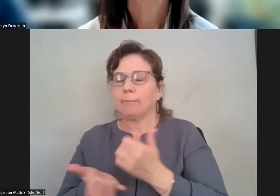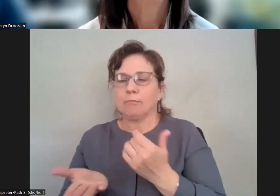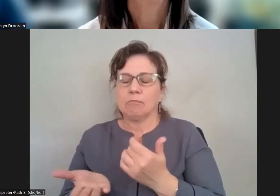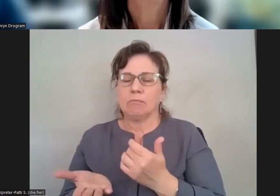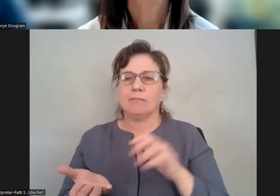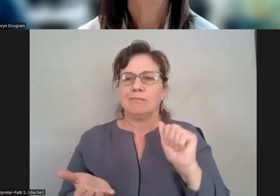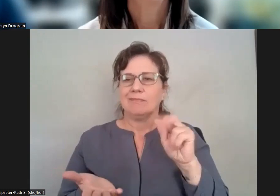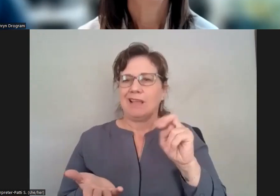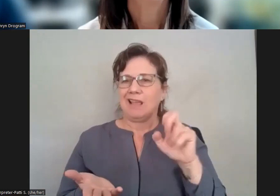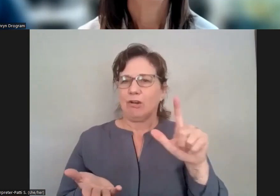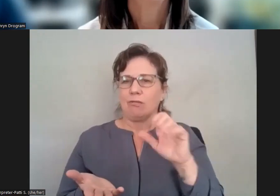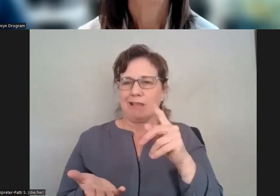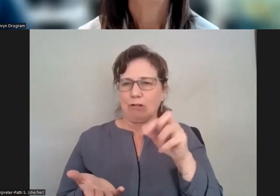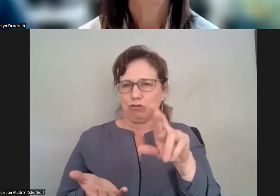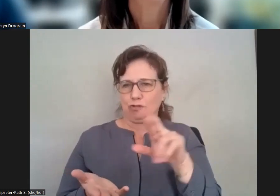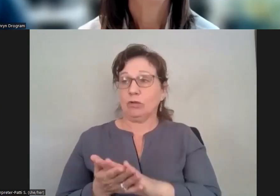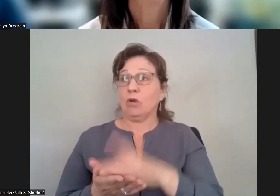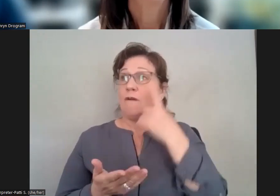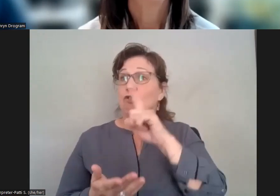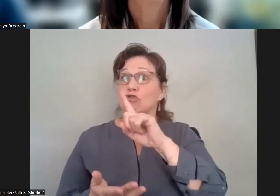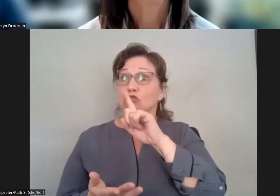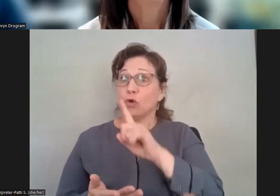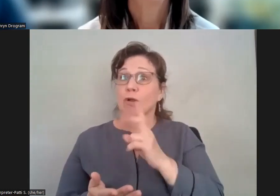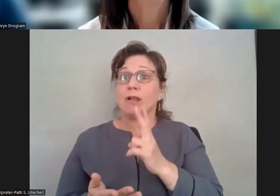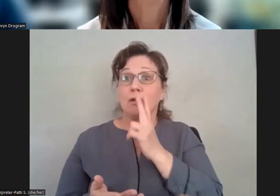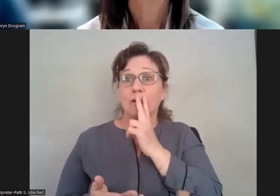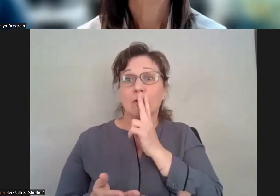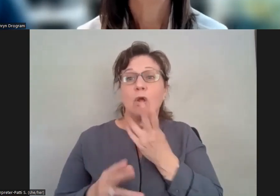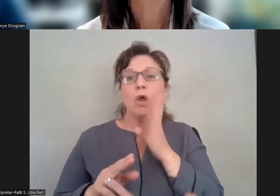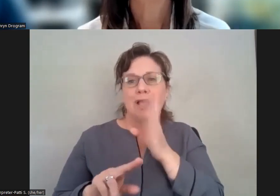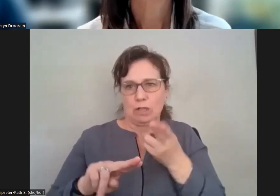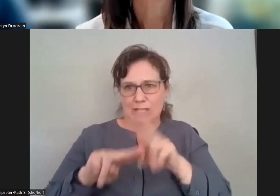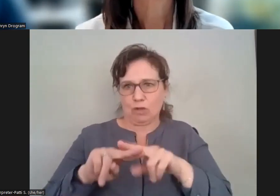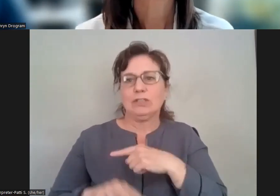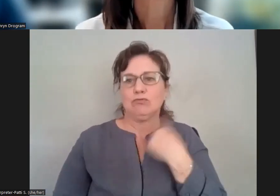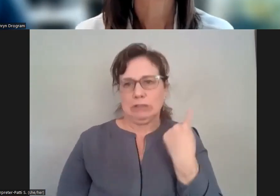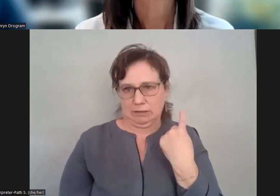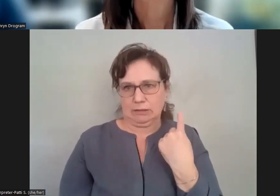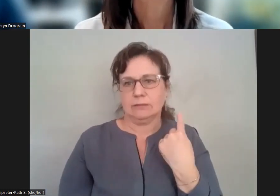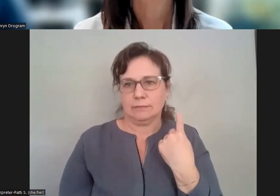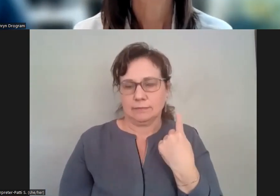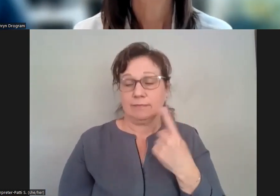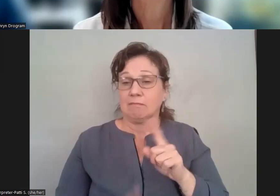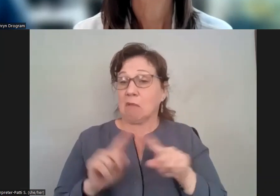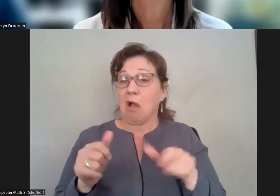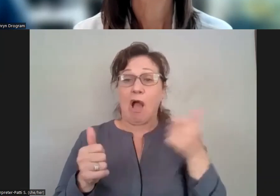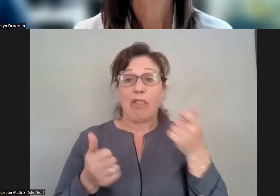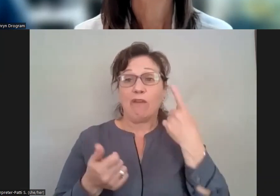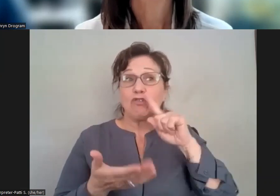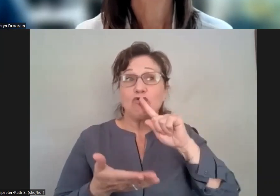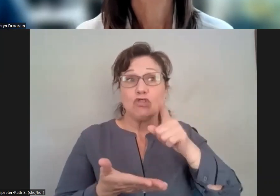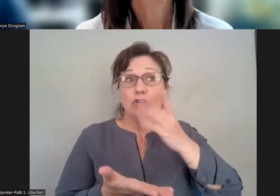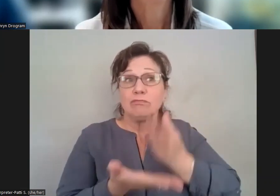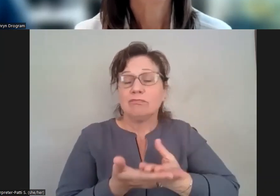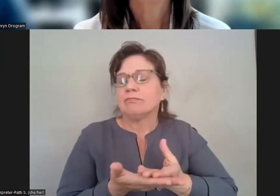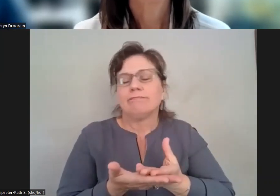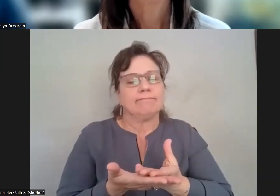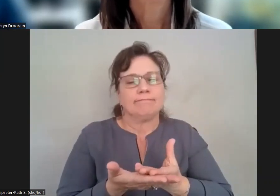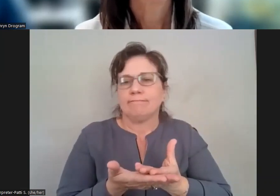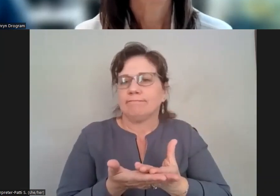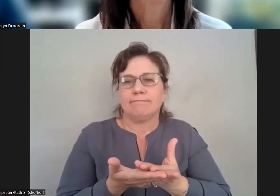anal cancers, we know for sure smoking increases your risk, right? But beyond that, those other environmental